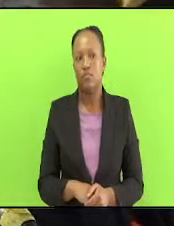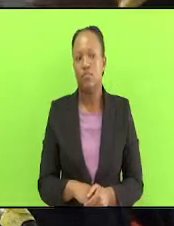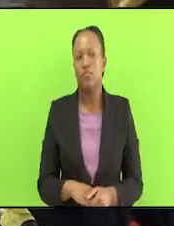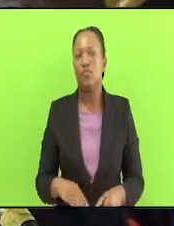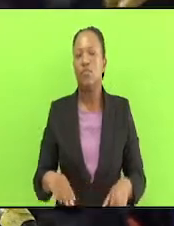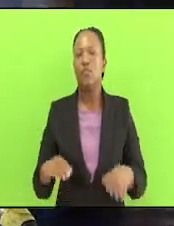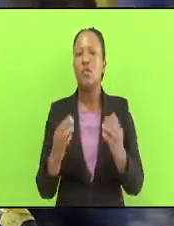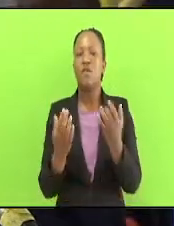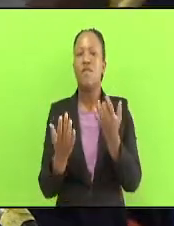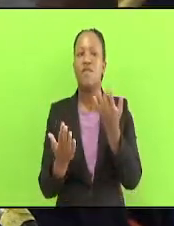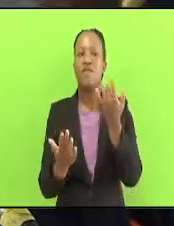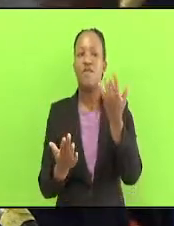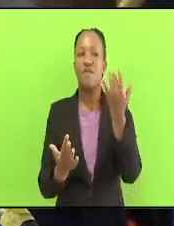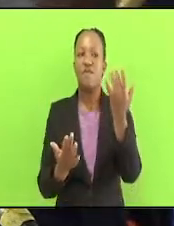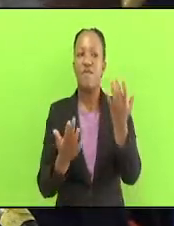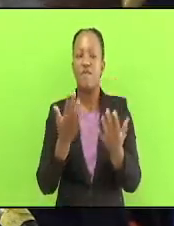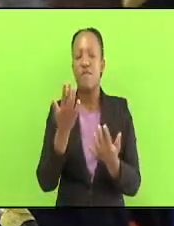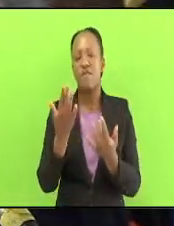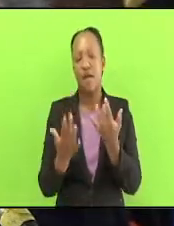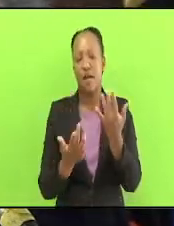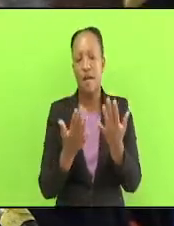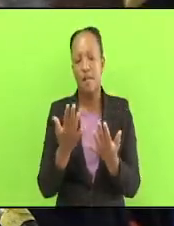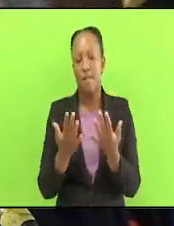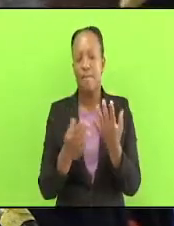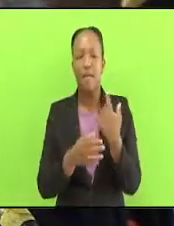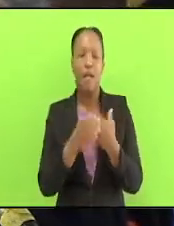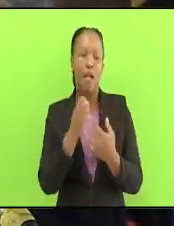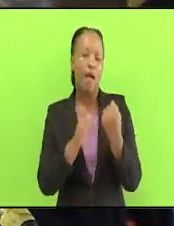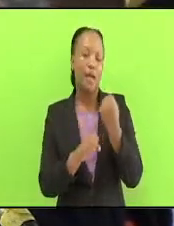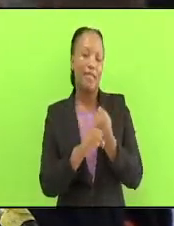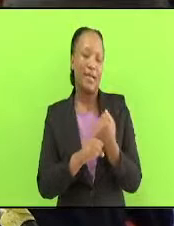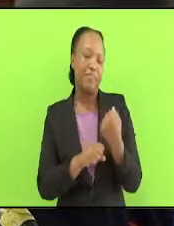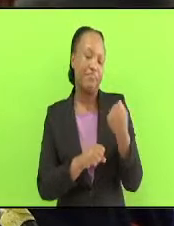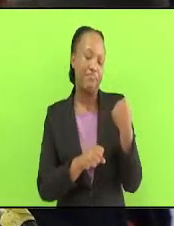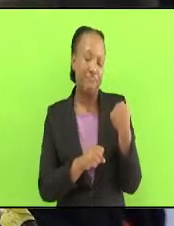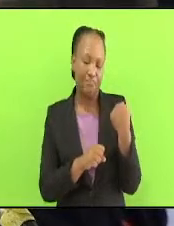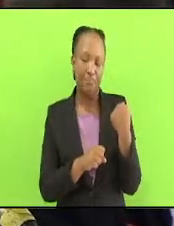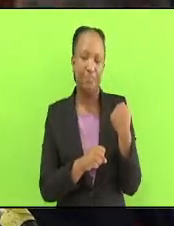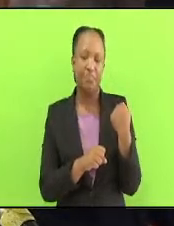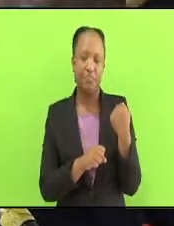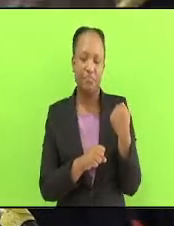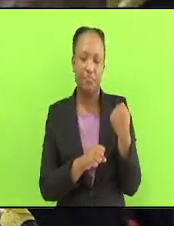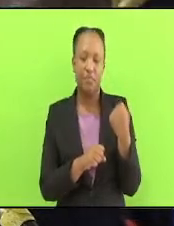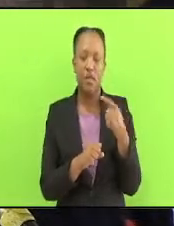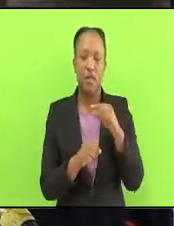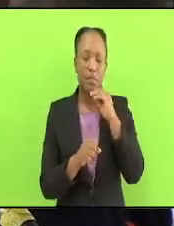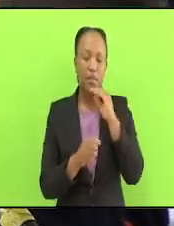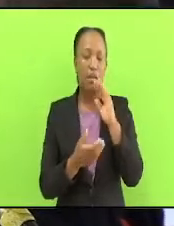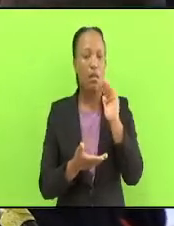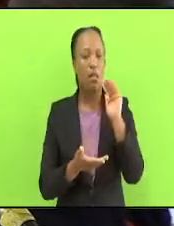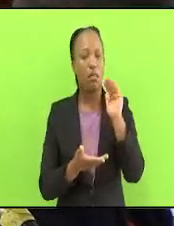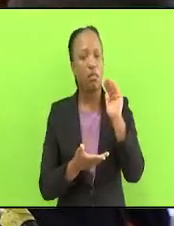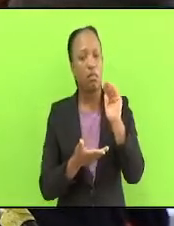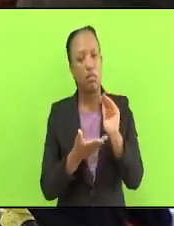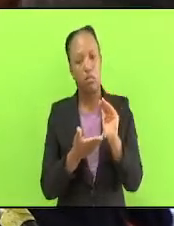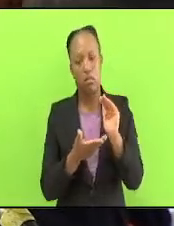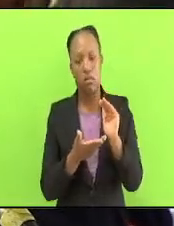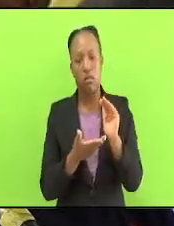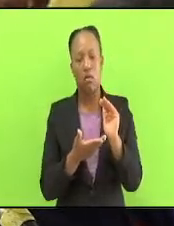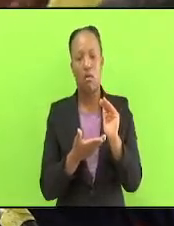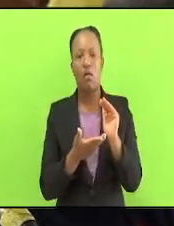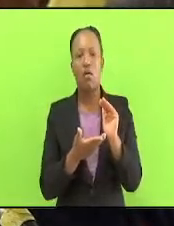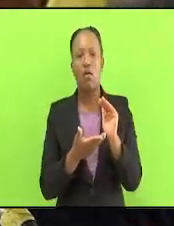last year. Maybe gape re la tlhoko modulasetulo gore paka ya go runya ga melelo tota ga se gore e khutlile mo ngwageng